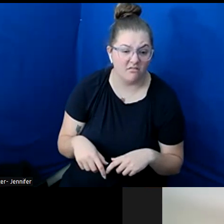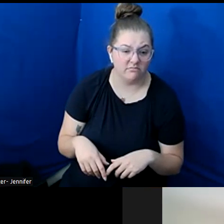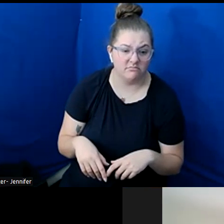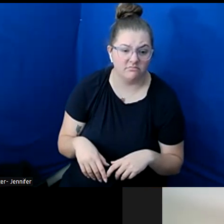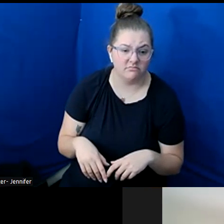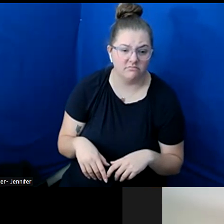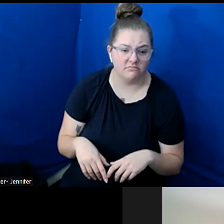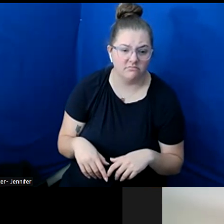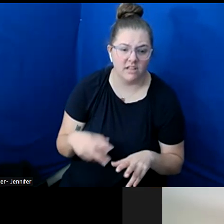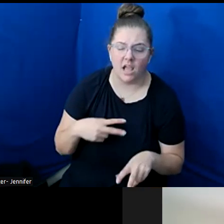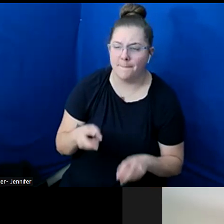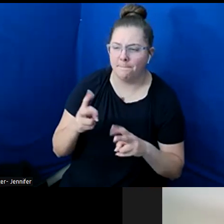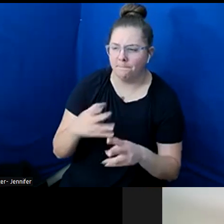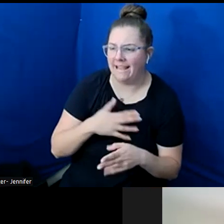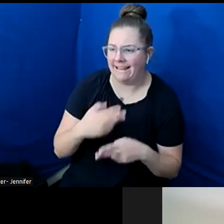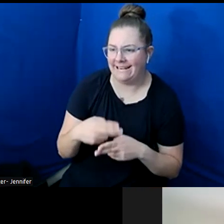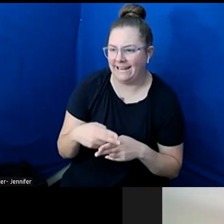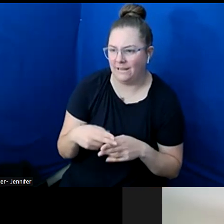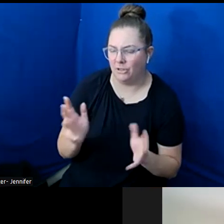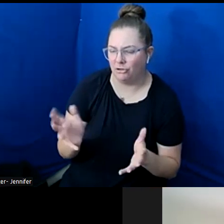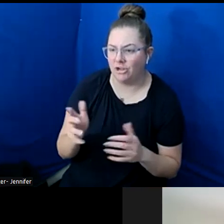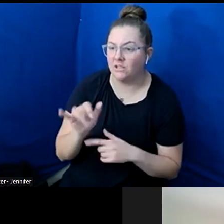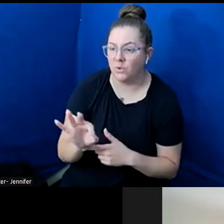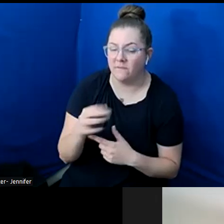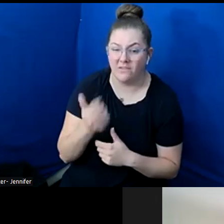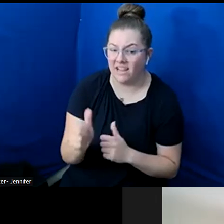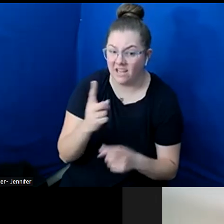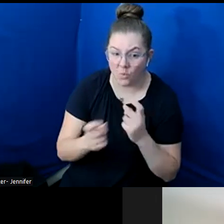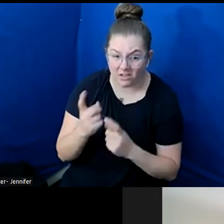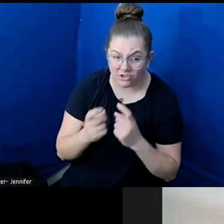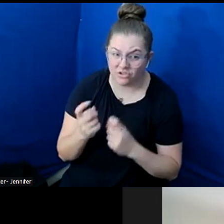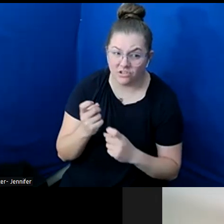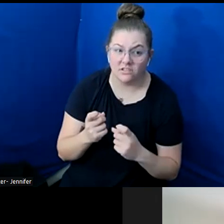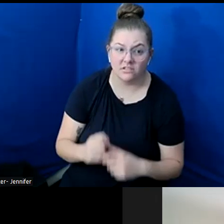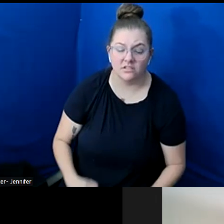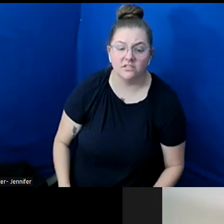I'll put my name in the chat. So if anybody has any questions,